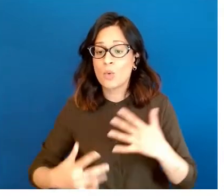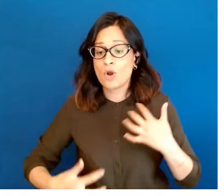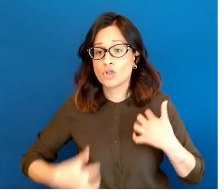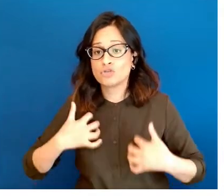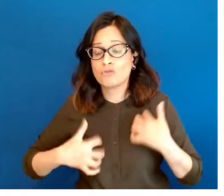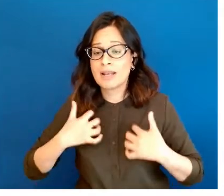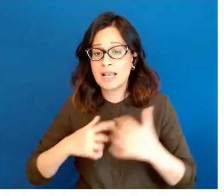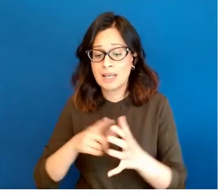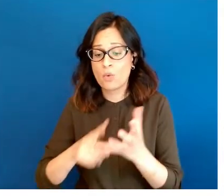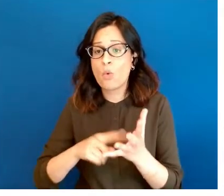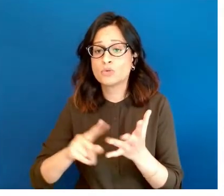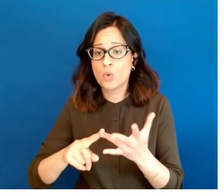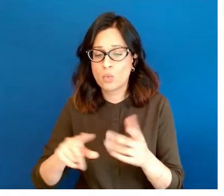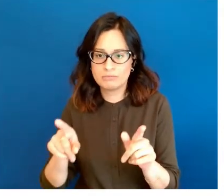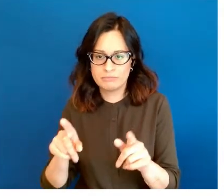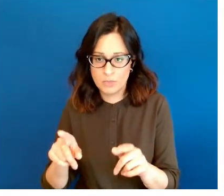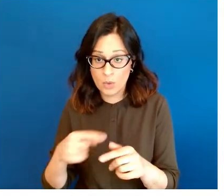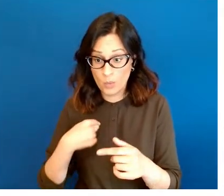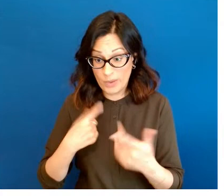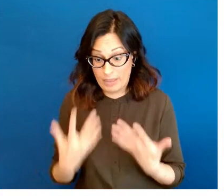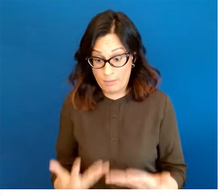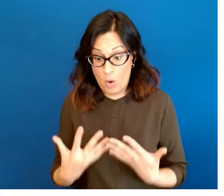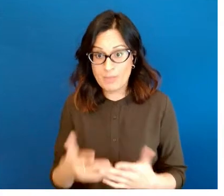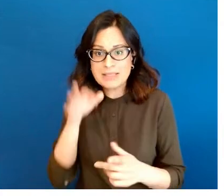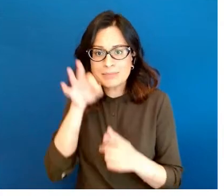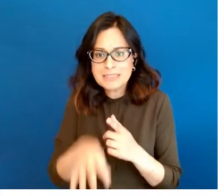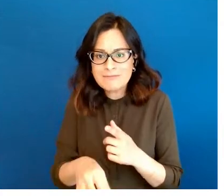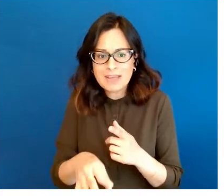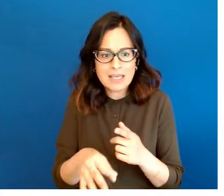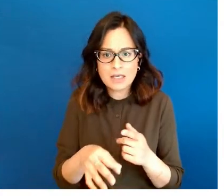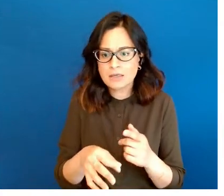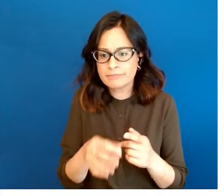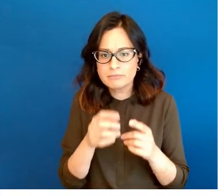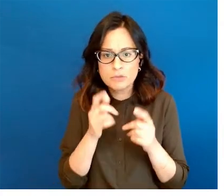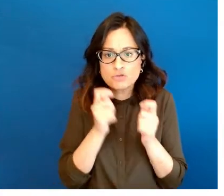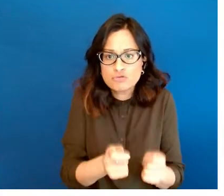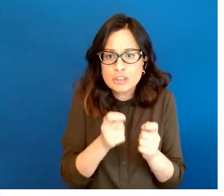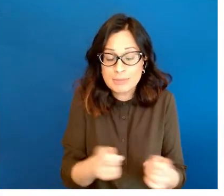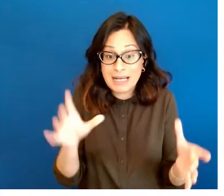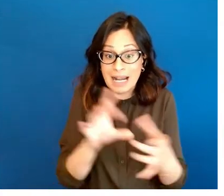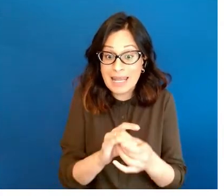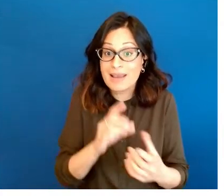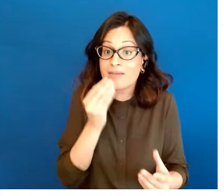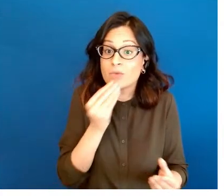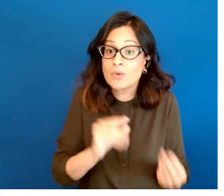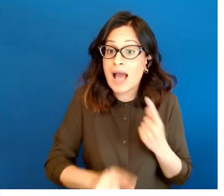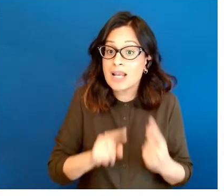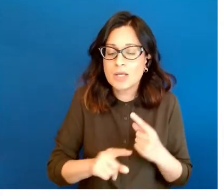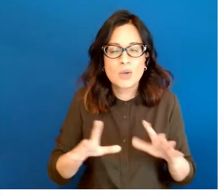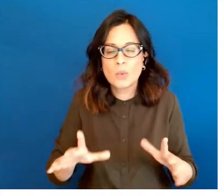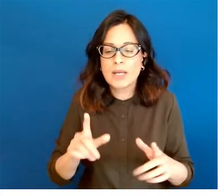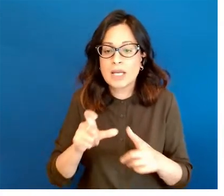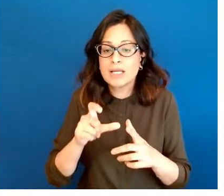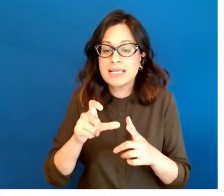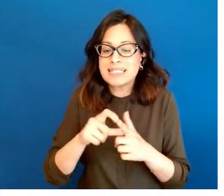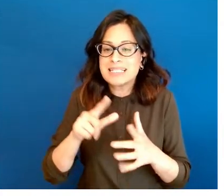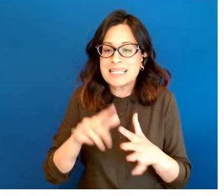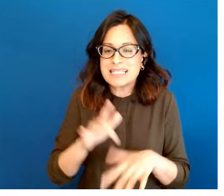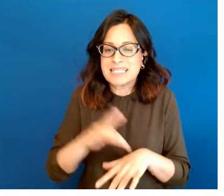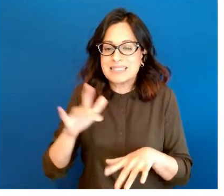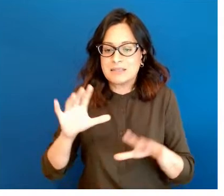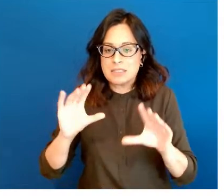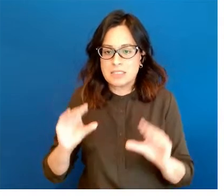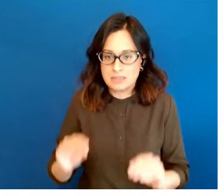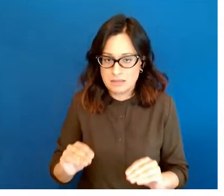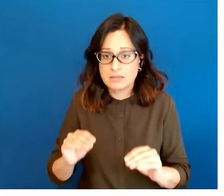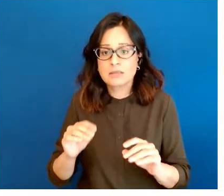Currently, we don't have specific treatments for food allergy. There is some work going on with desensitization, some successful studies in